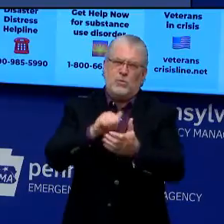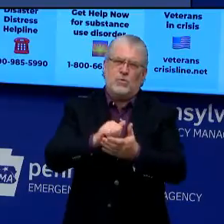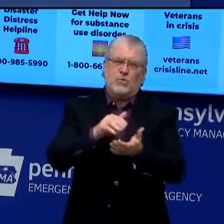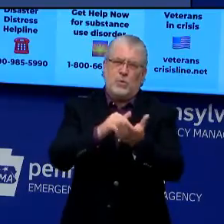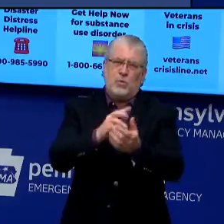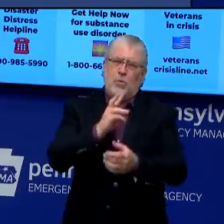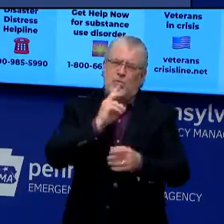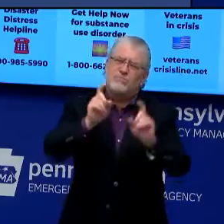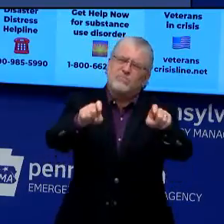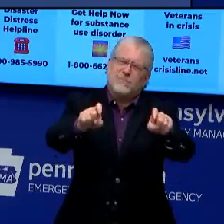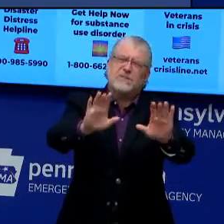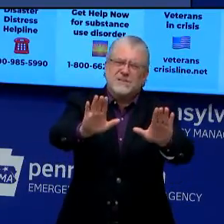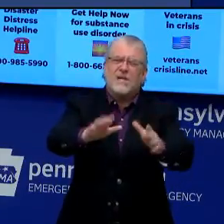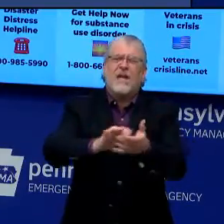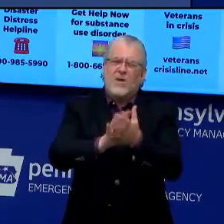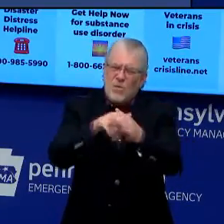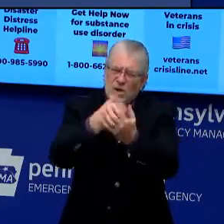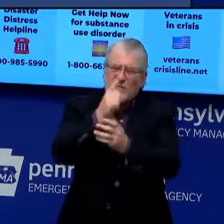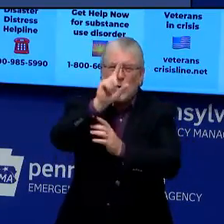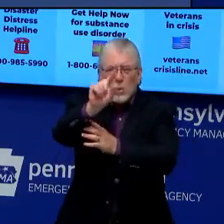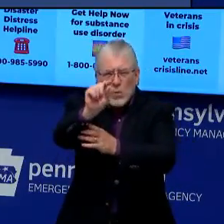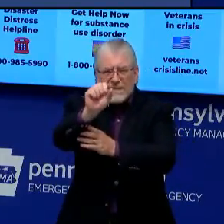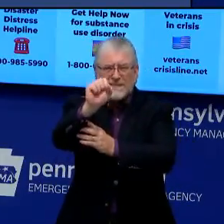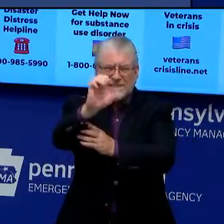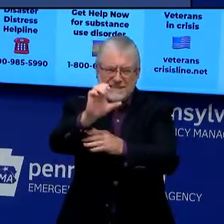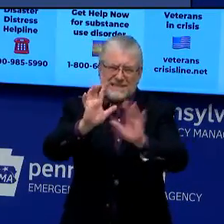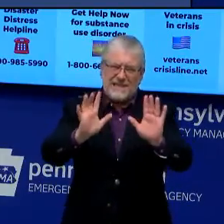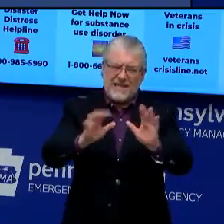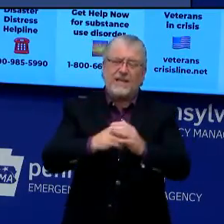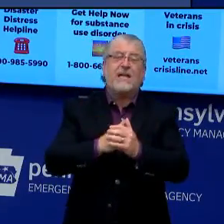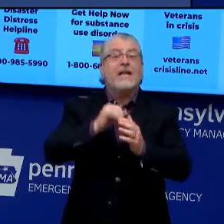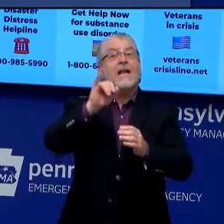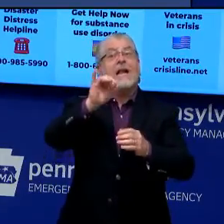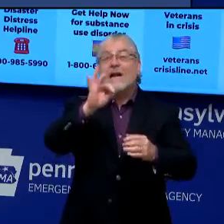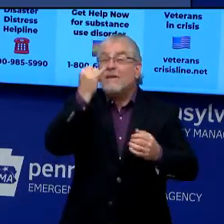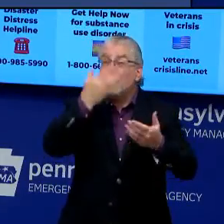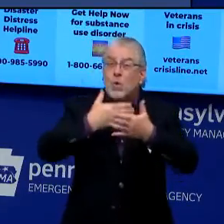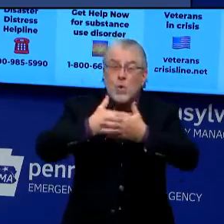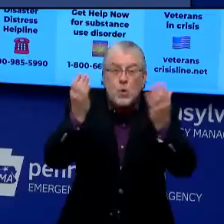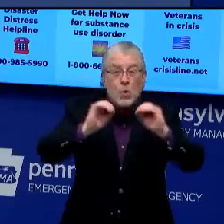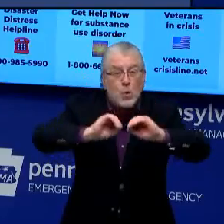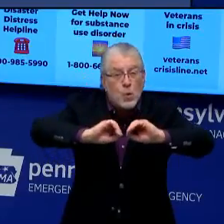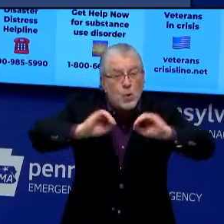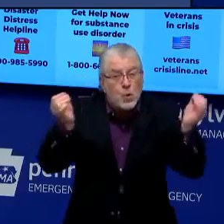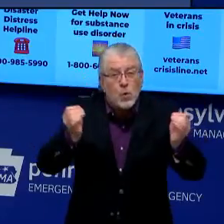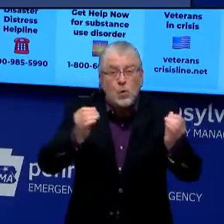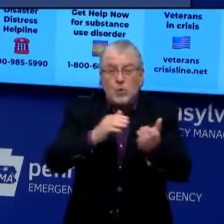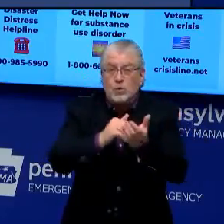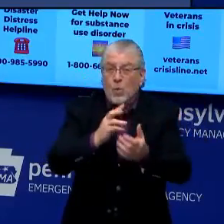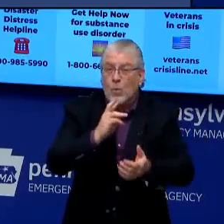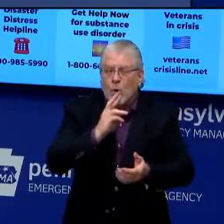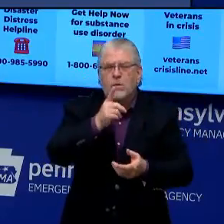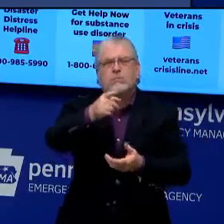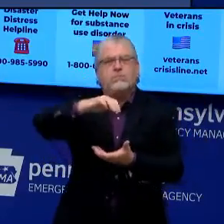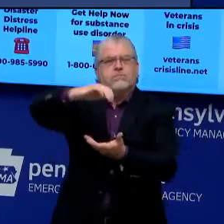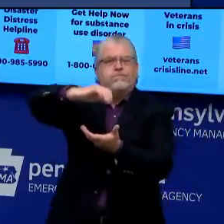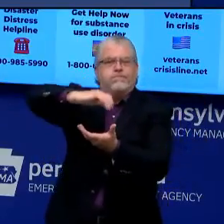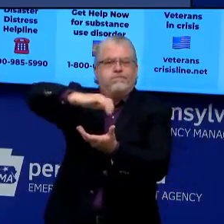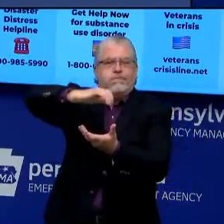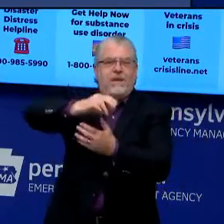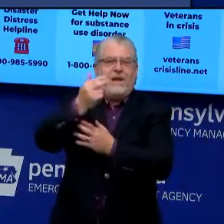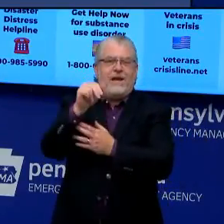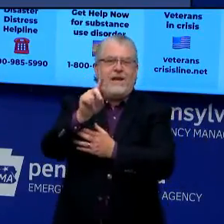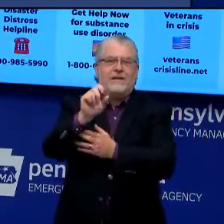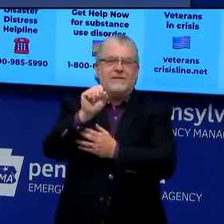sing Happy Birthday twice, or use hand sanitizer if soap and water are not available. Cover